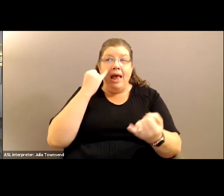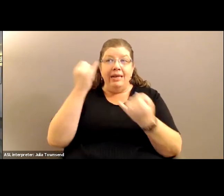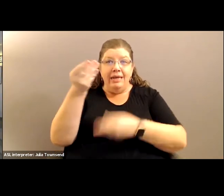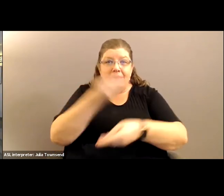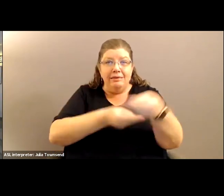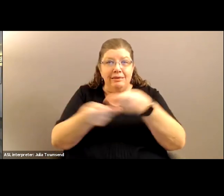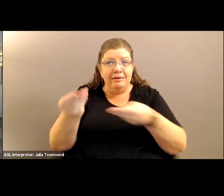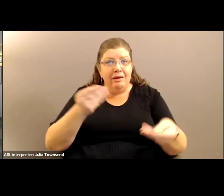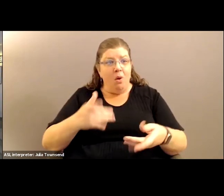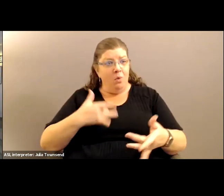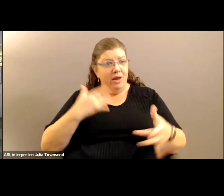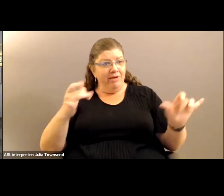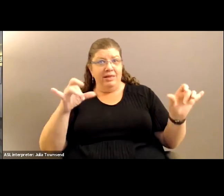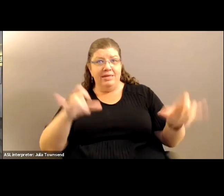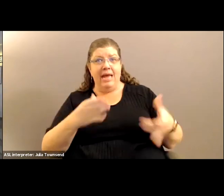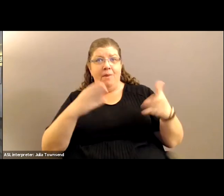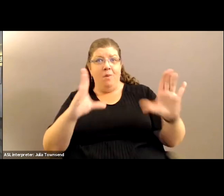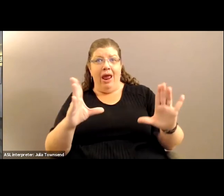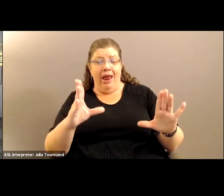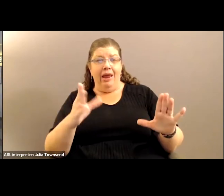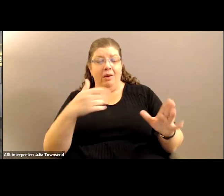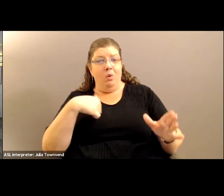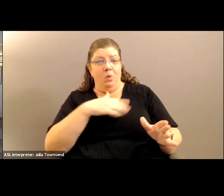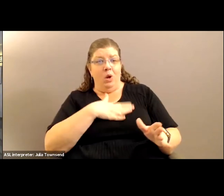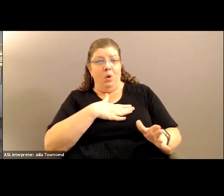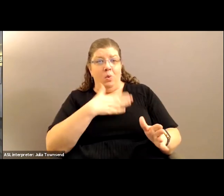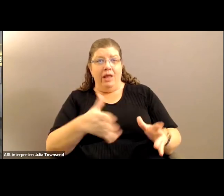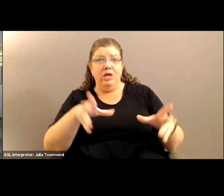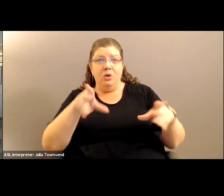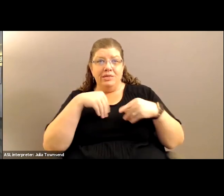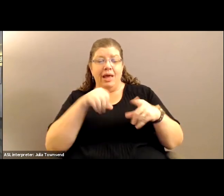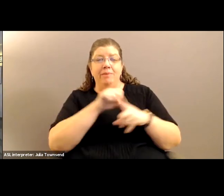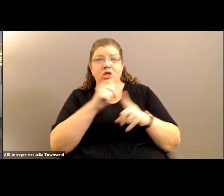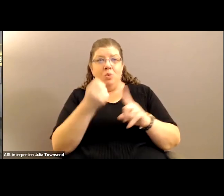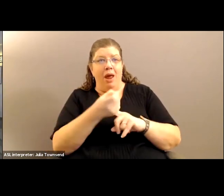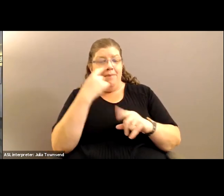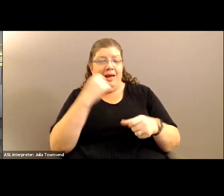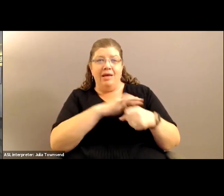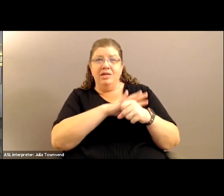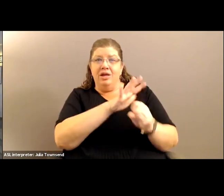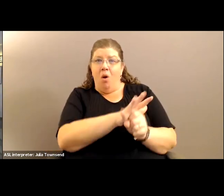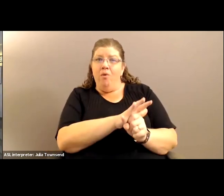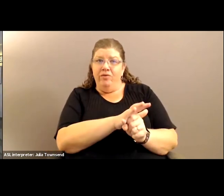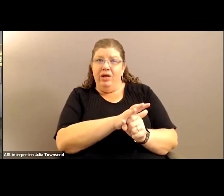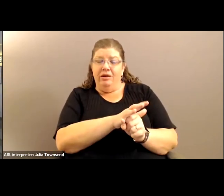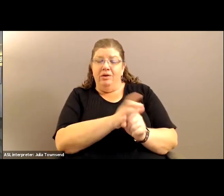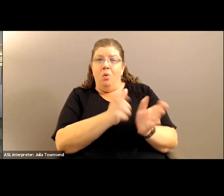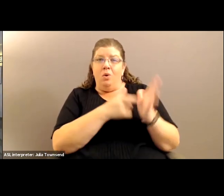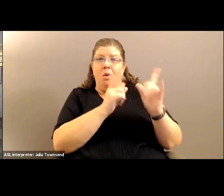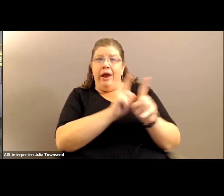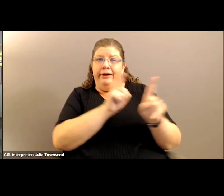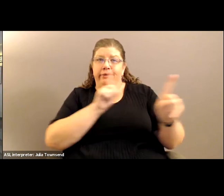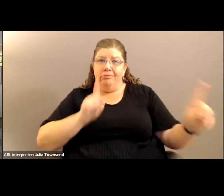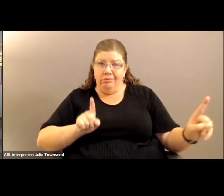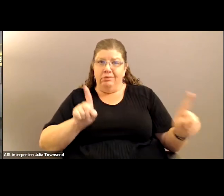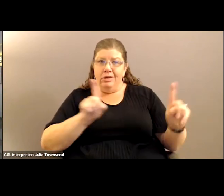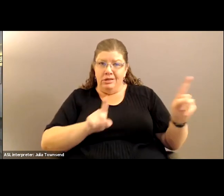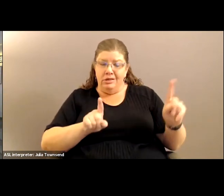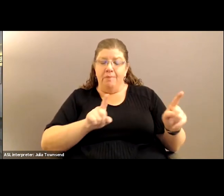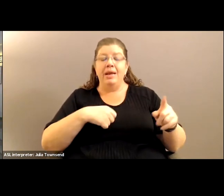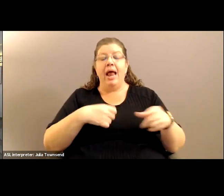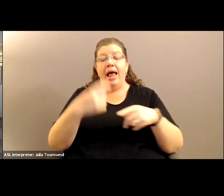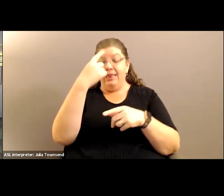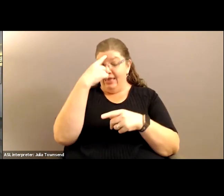well we feel the same way but we're willing to you know accept the situation because of the cove distance requirements but i think